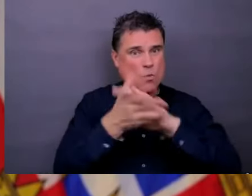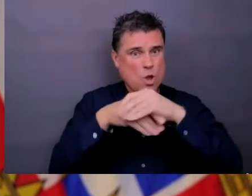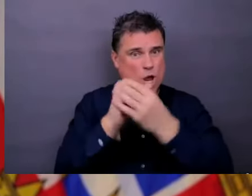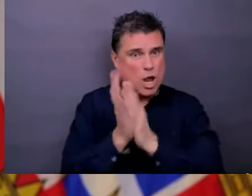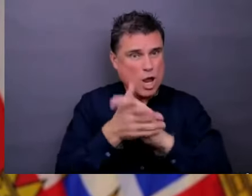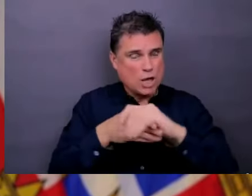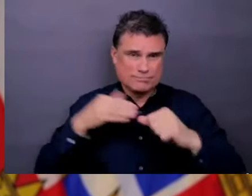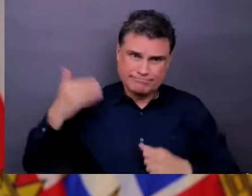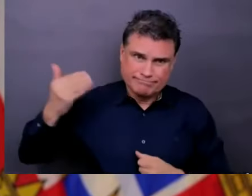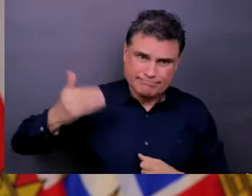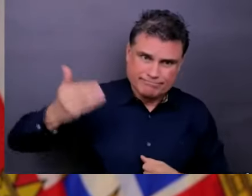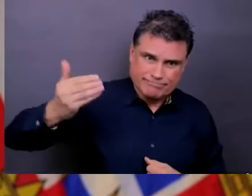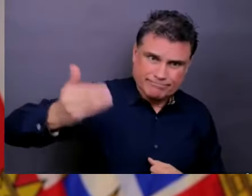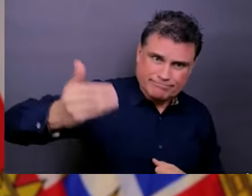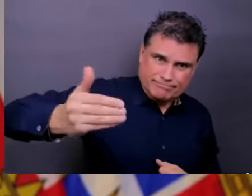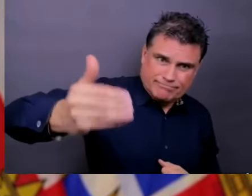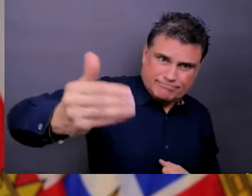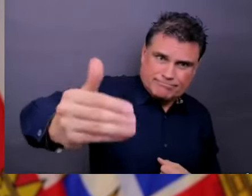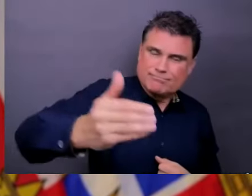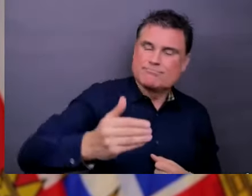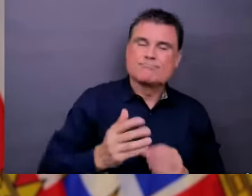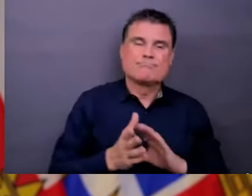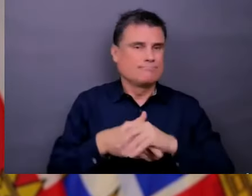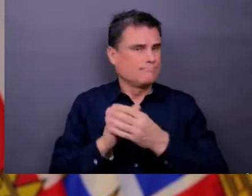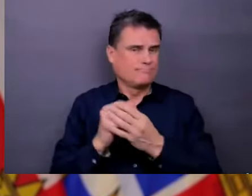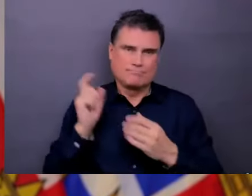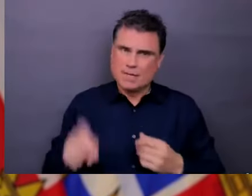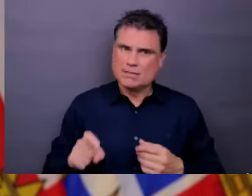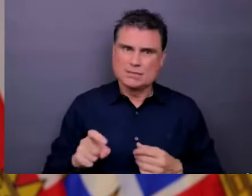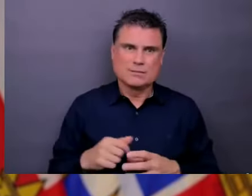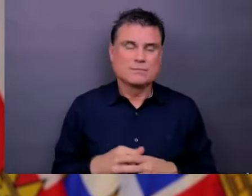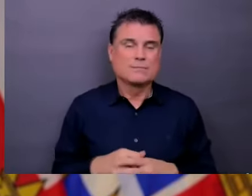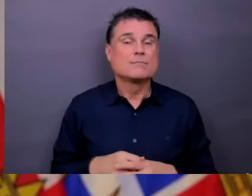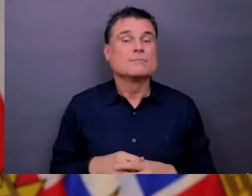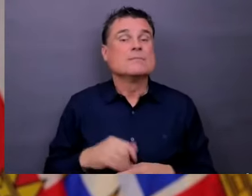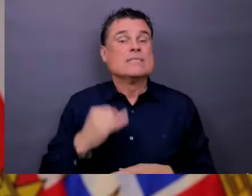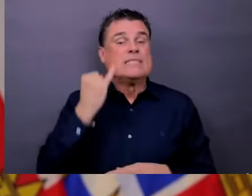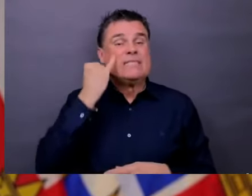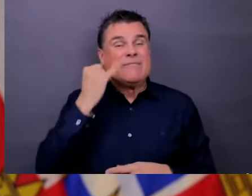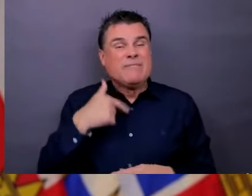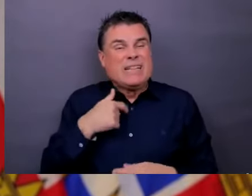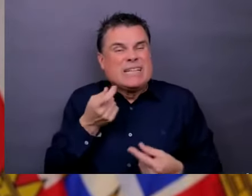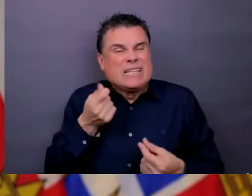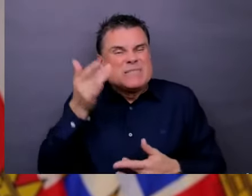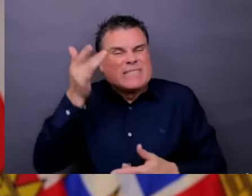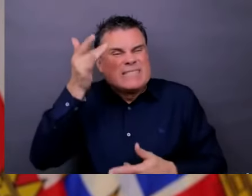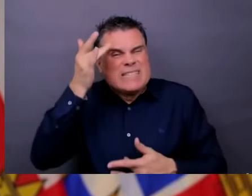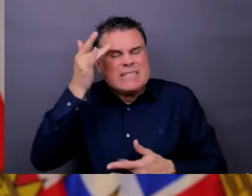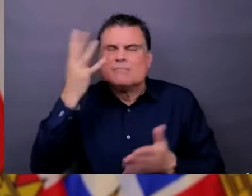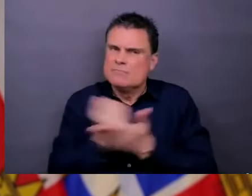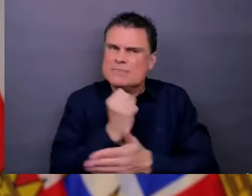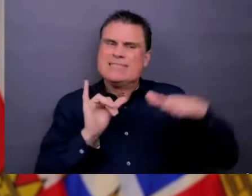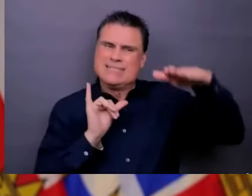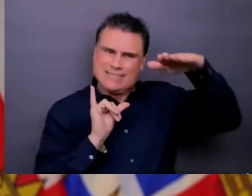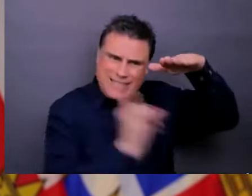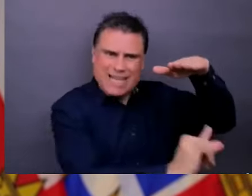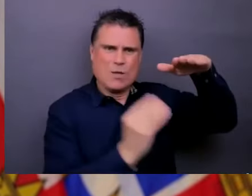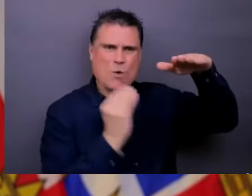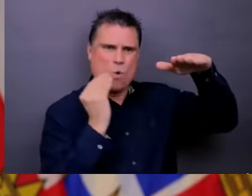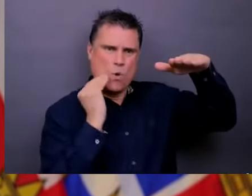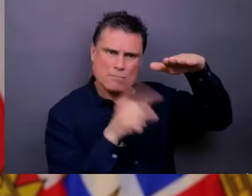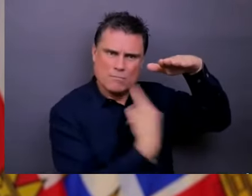right now is what will lead us into the spring, even as we get our vaccination programs back up and running at full